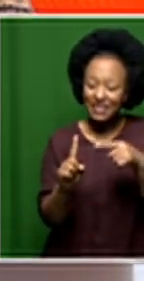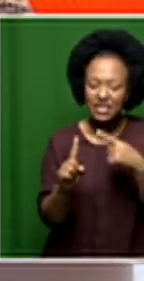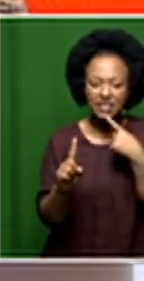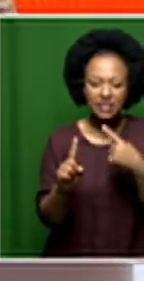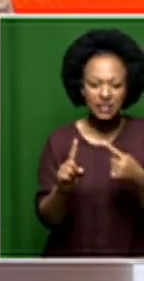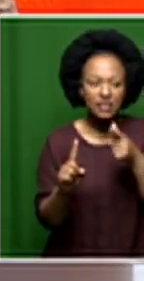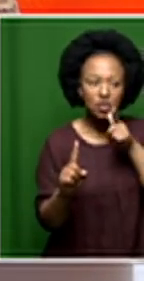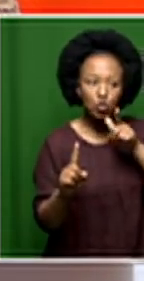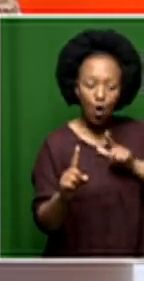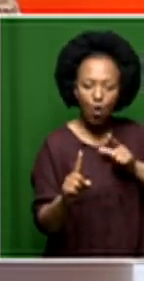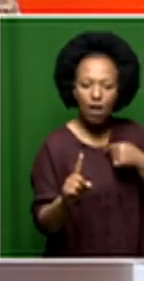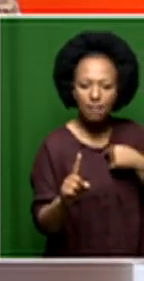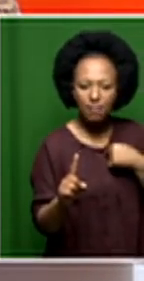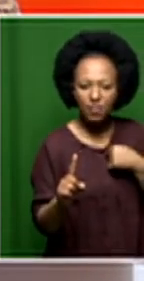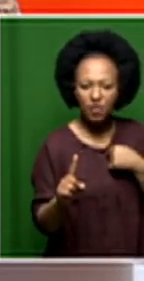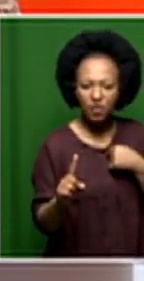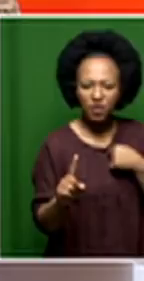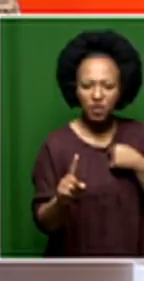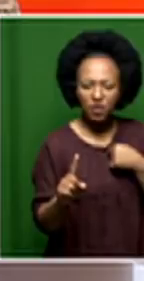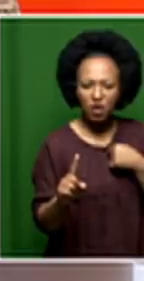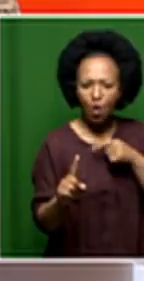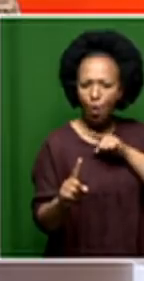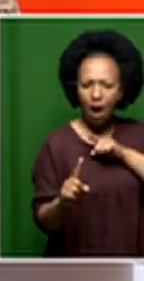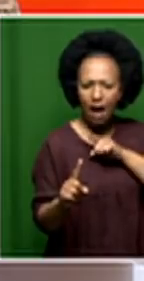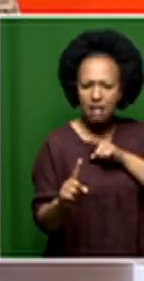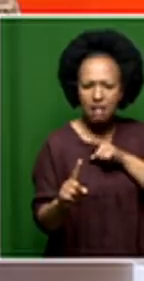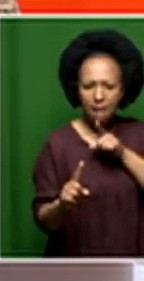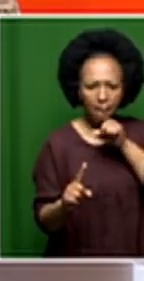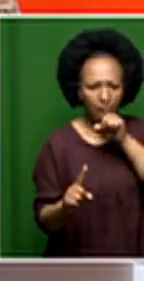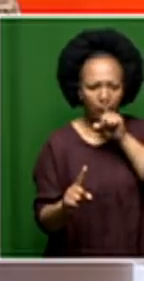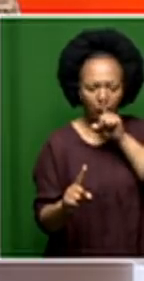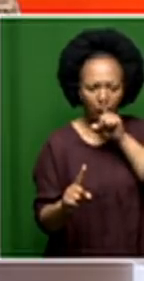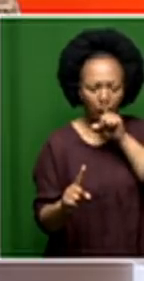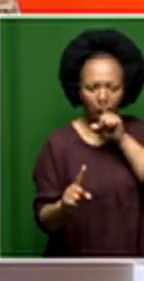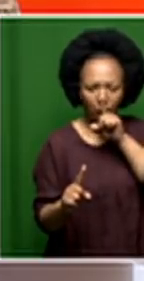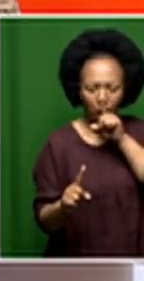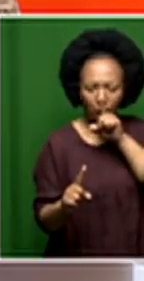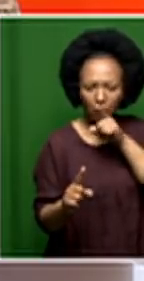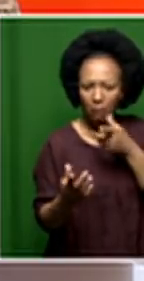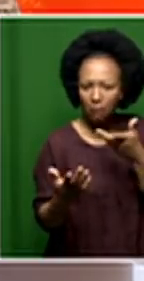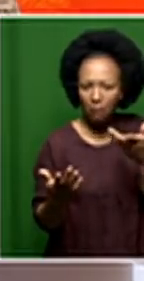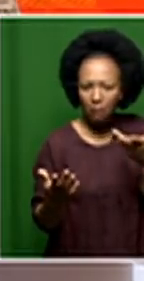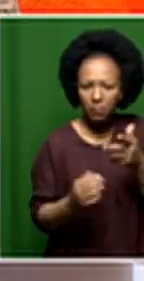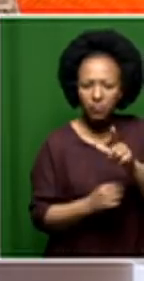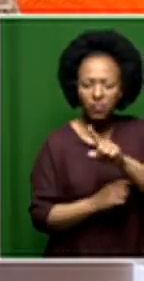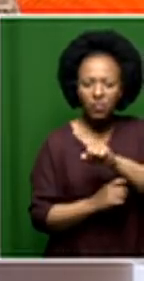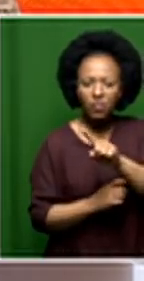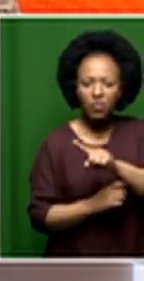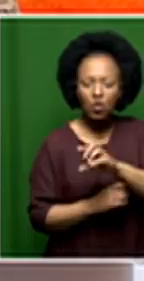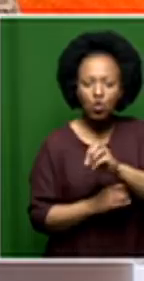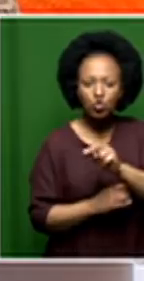to me that why was there so much silence around the revelation at the Zondo